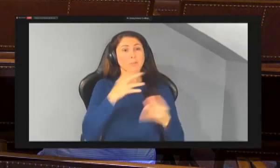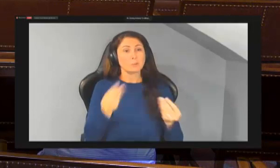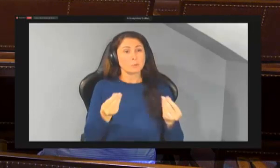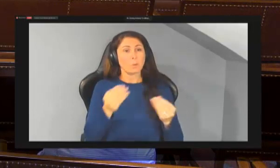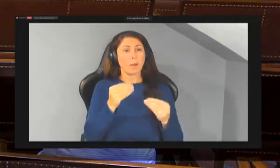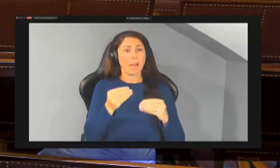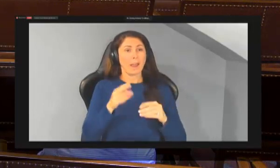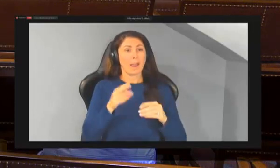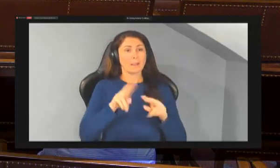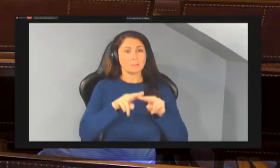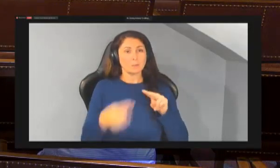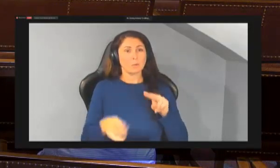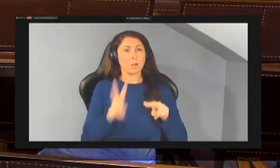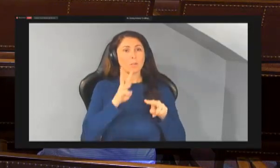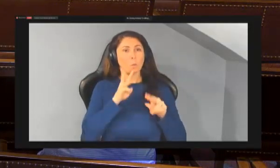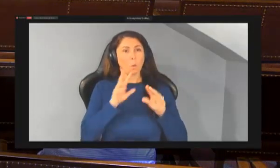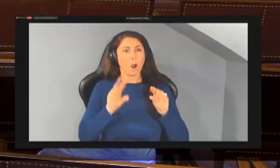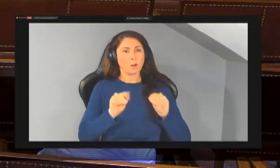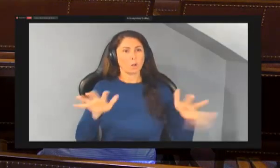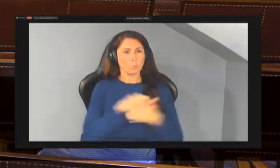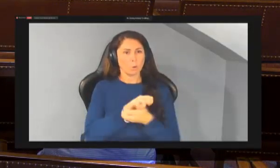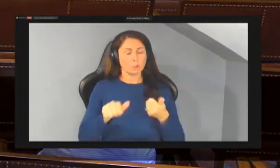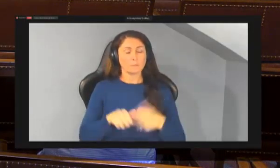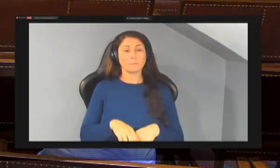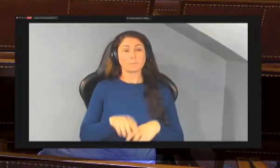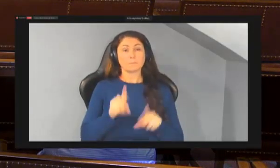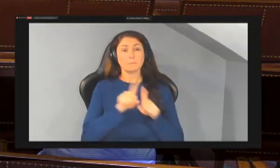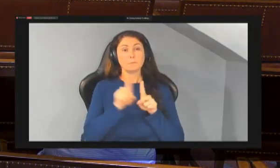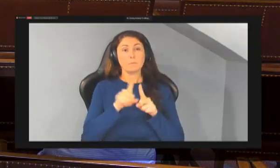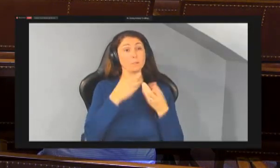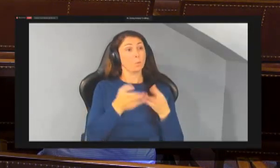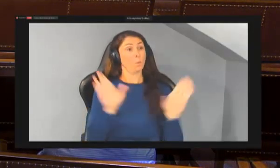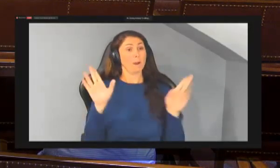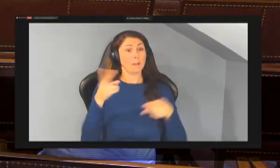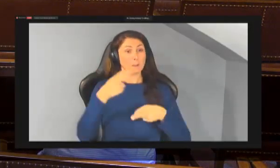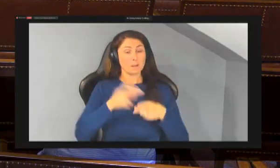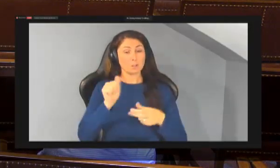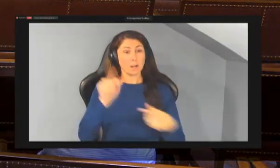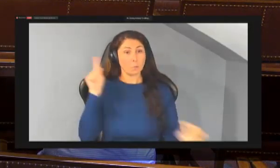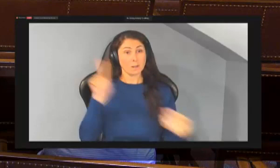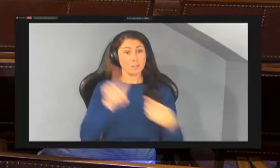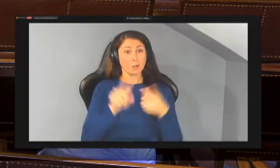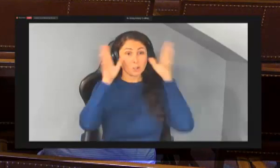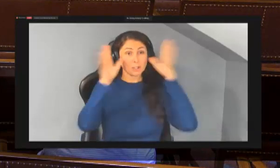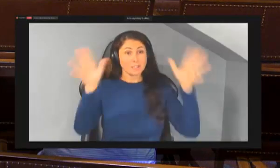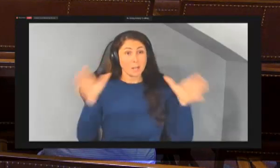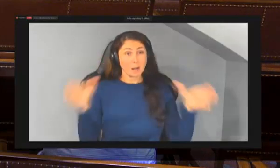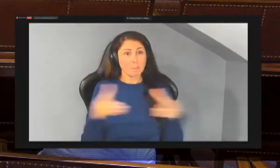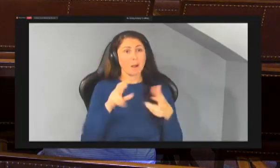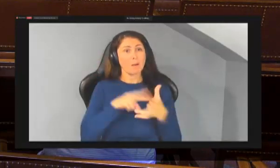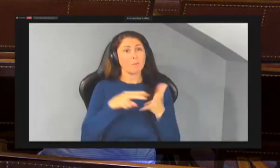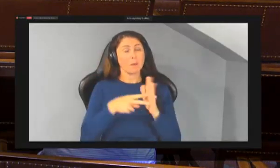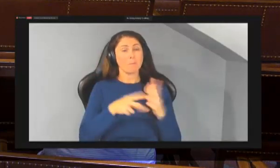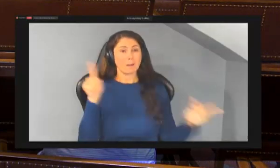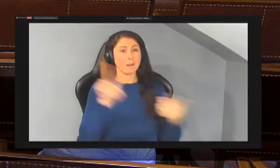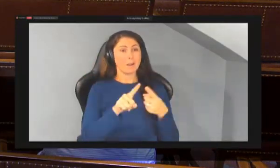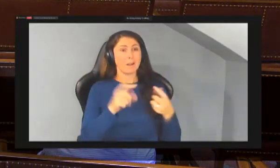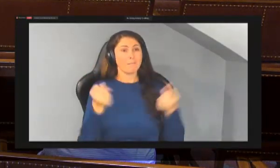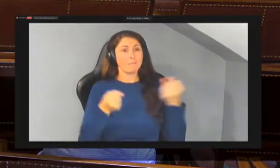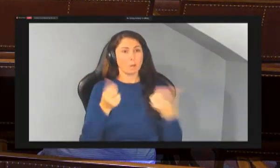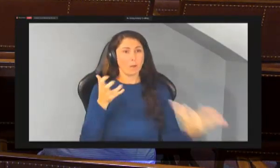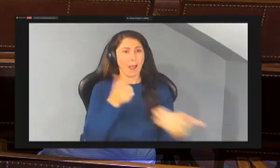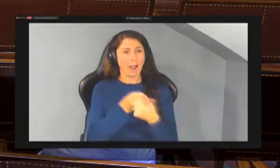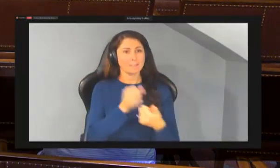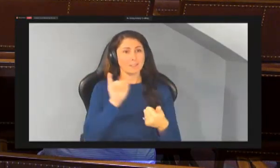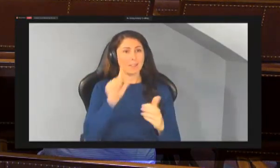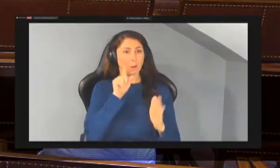intensity of water-driven erosion. Additionally, as has been widely mentioned, a reduction in deer population means a reduction in vehicular accidents, which presently